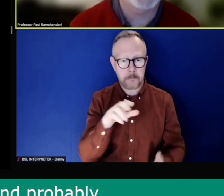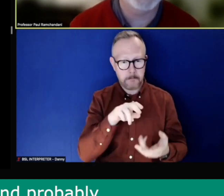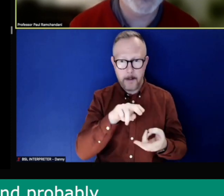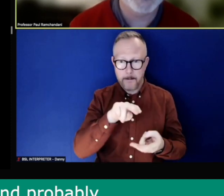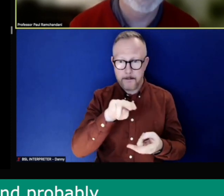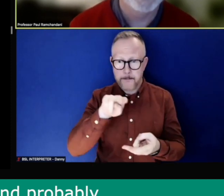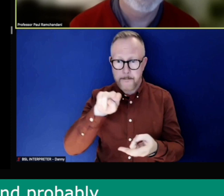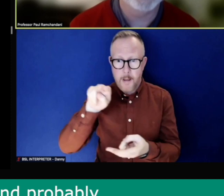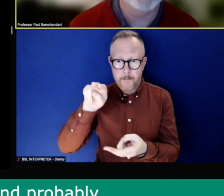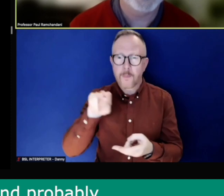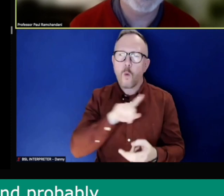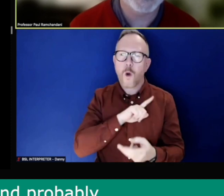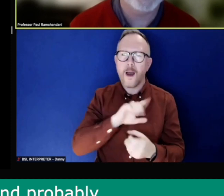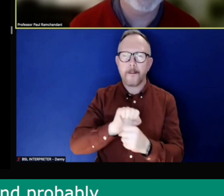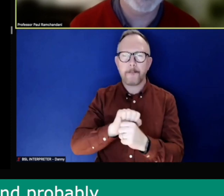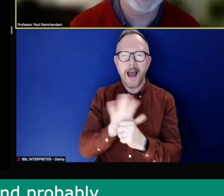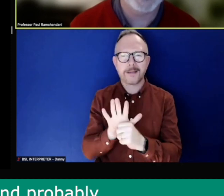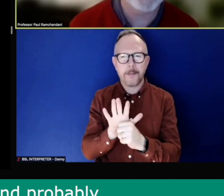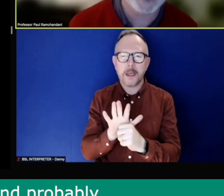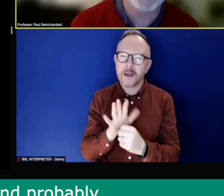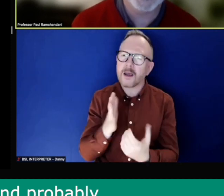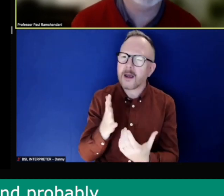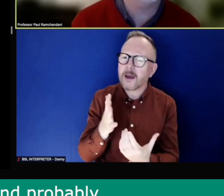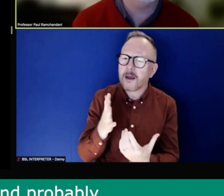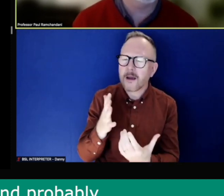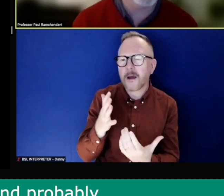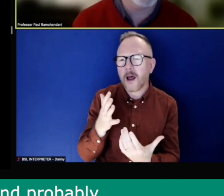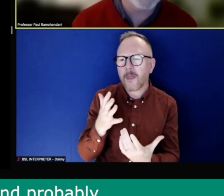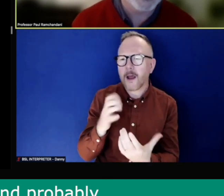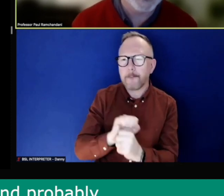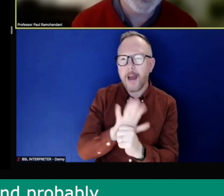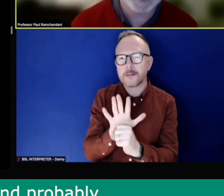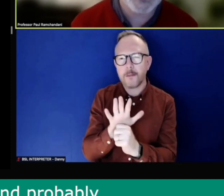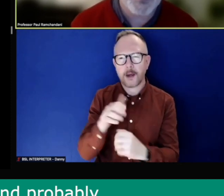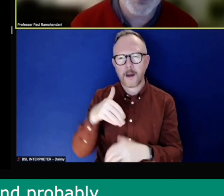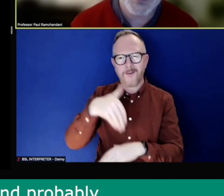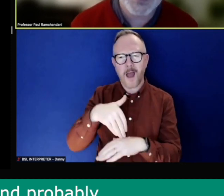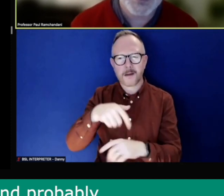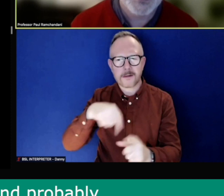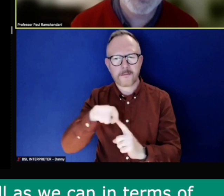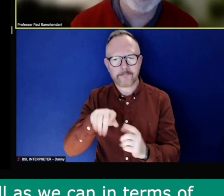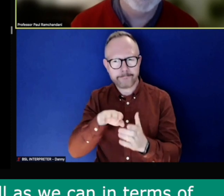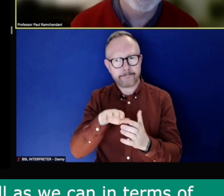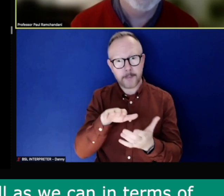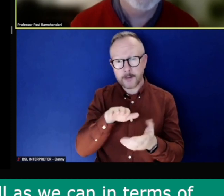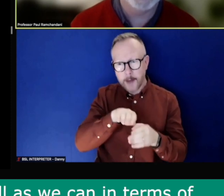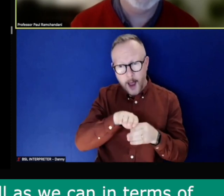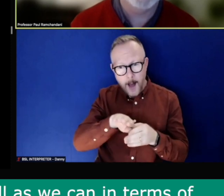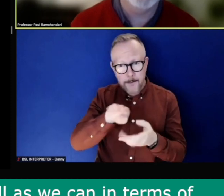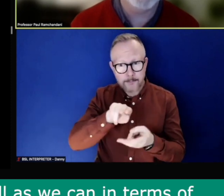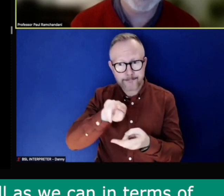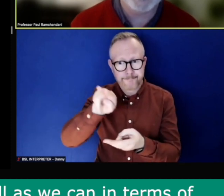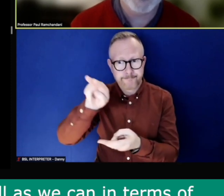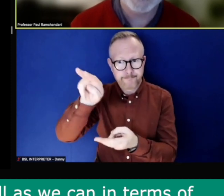that's the pandemic, and probably a significant pandemic effect. But the trend overall is upwards. So